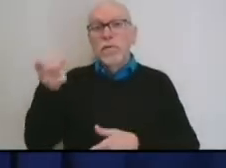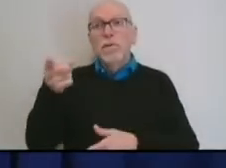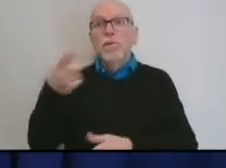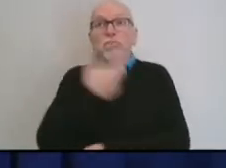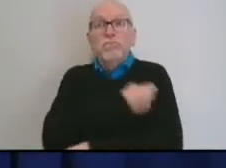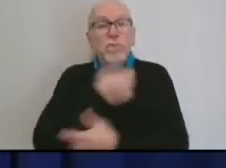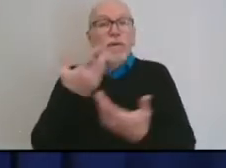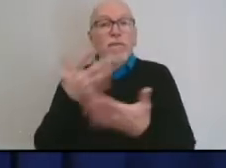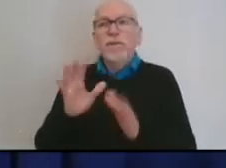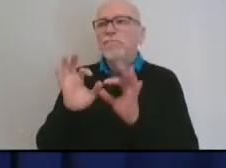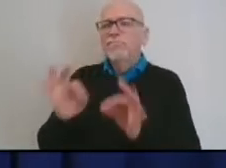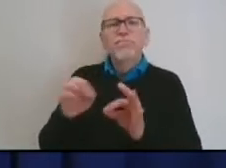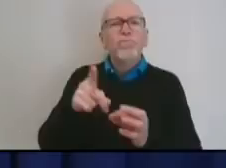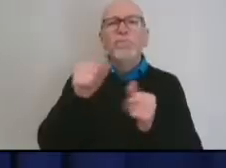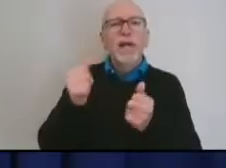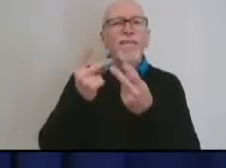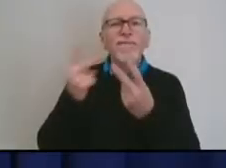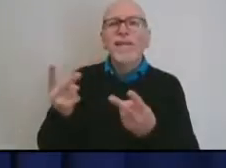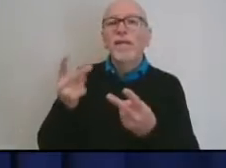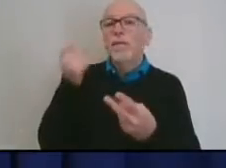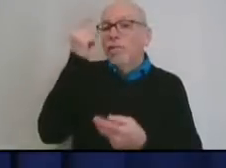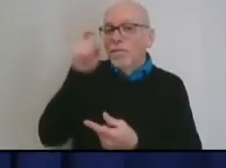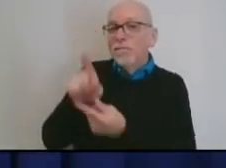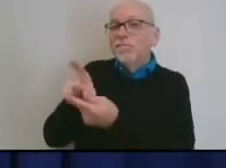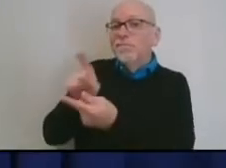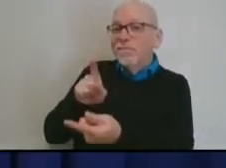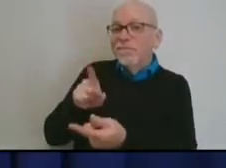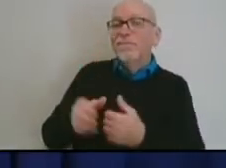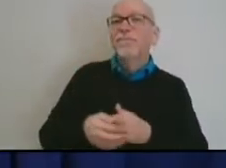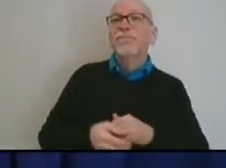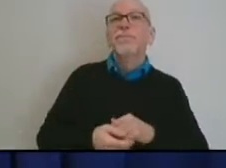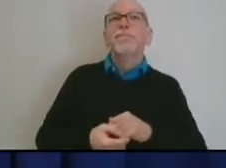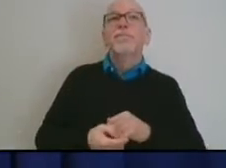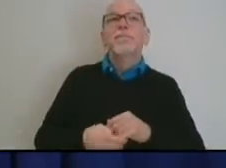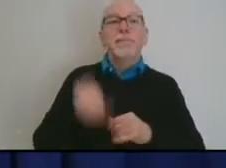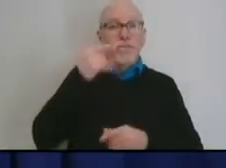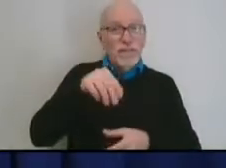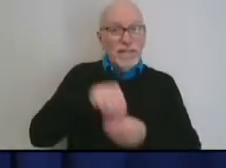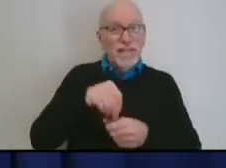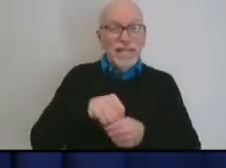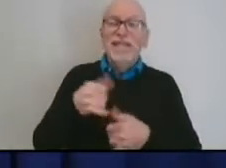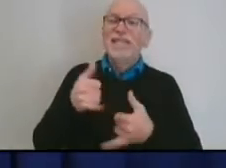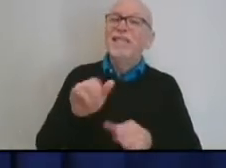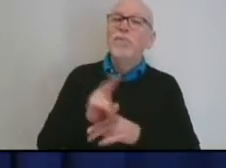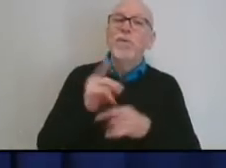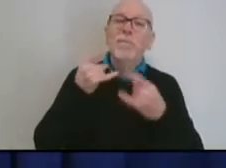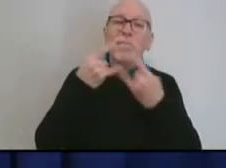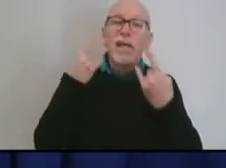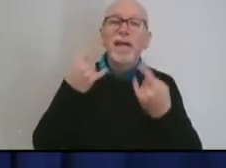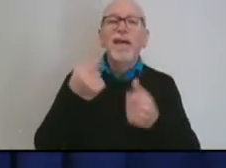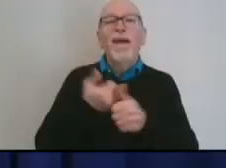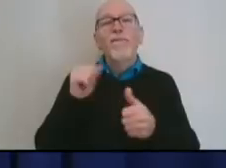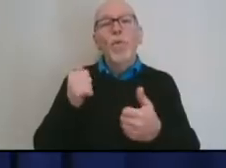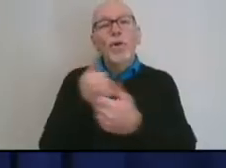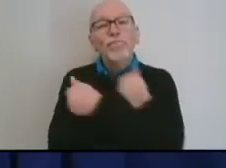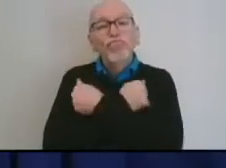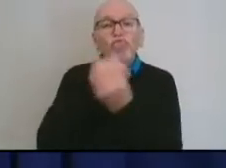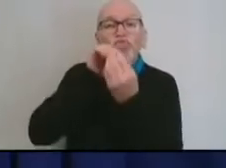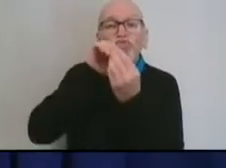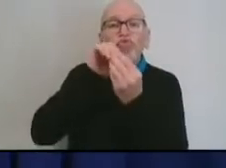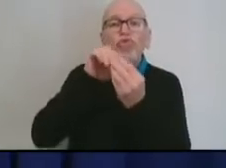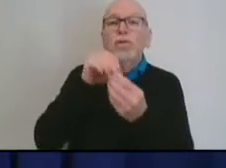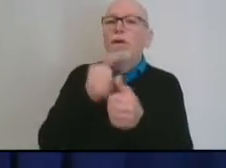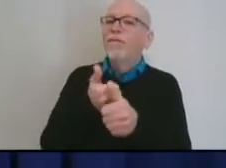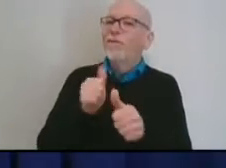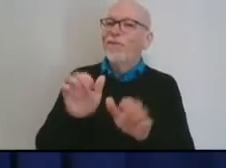see them. I think it's great to socially distance. Still, if you're inside, I'd wear your masks. I'd avoid those big hugs and the kisses that you want to give them